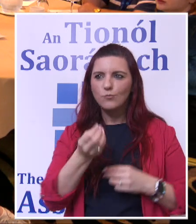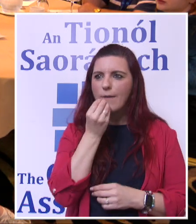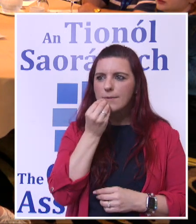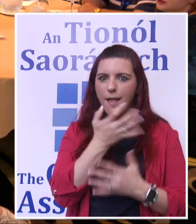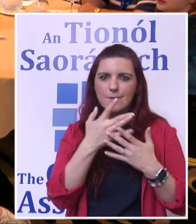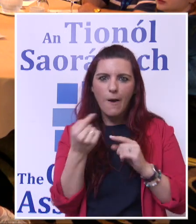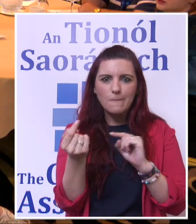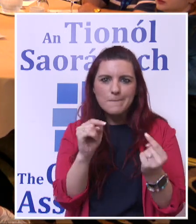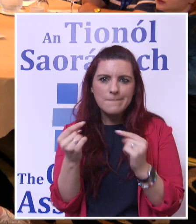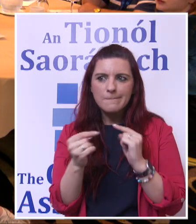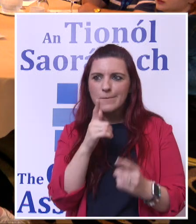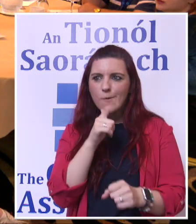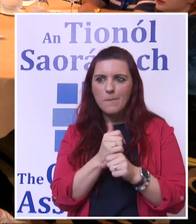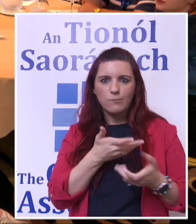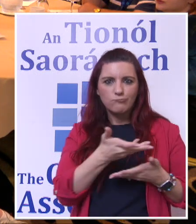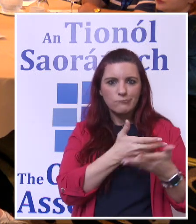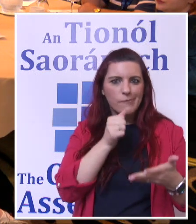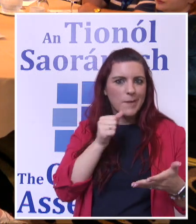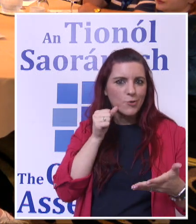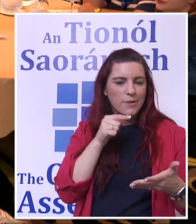about our deliberations yesterday.